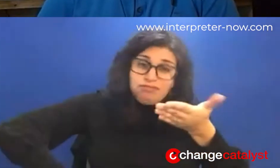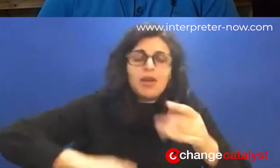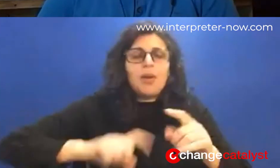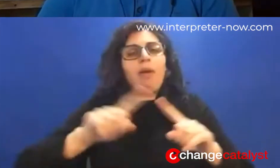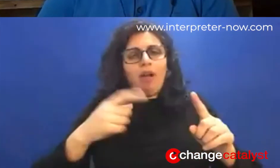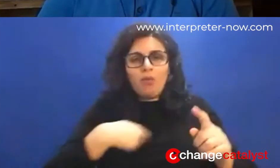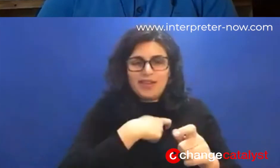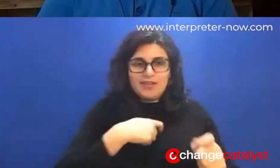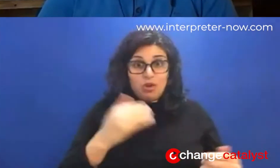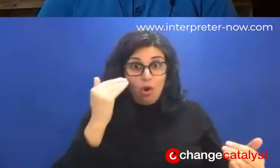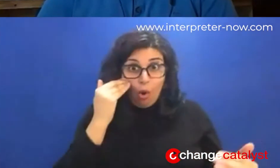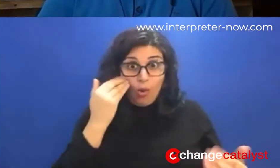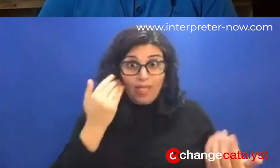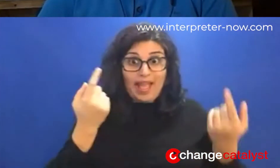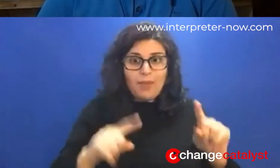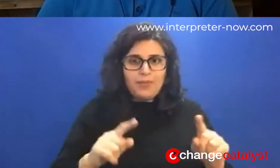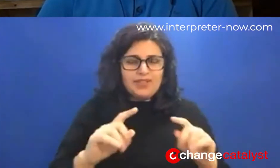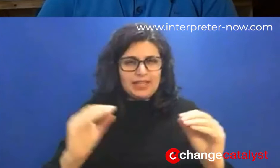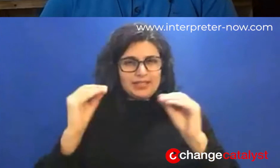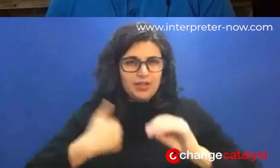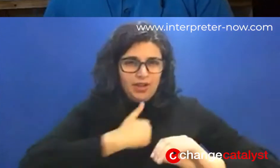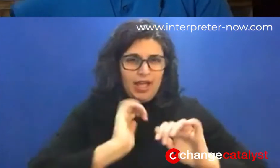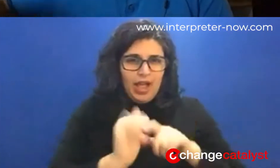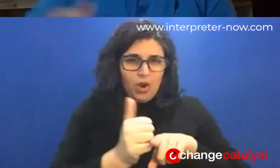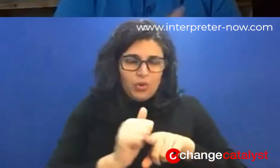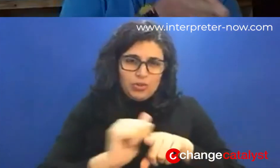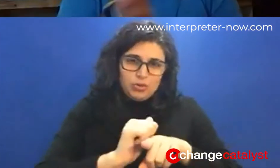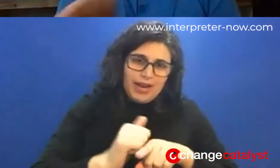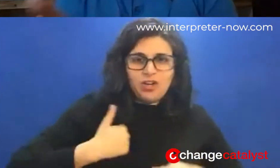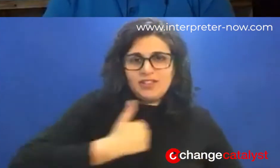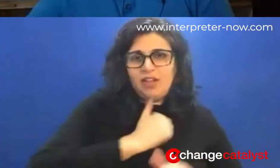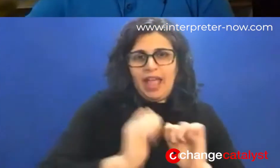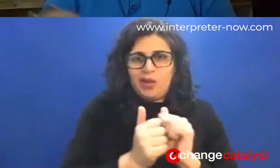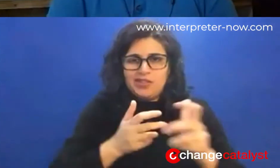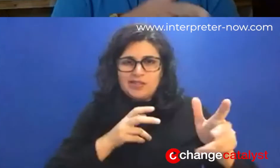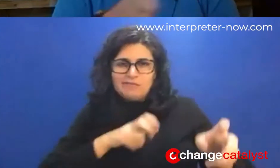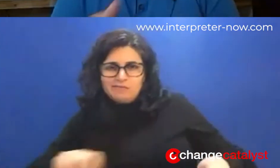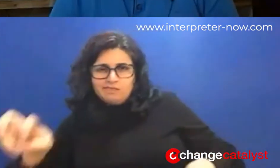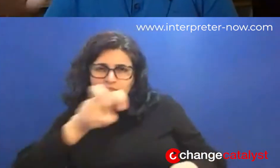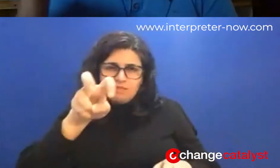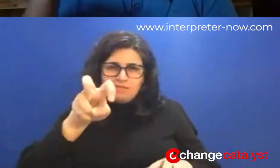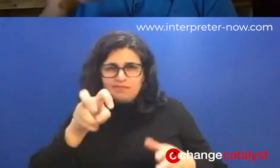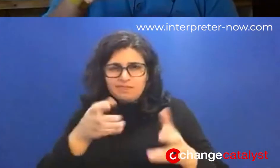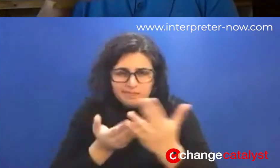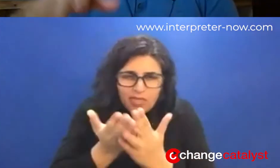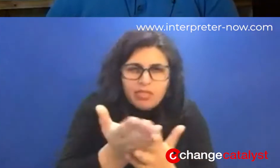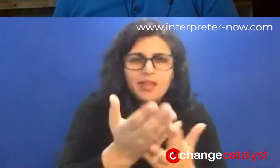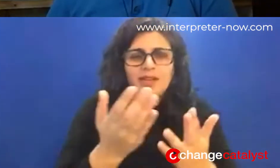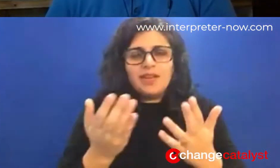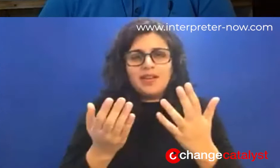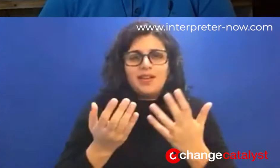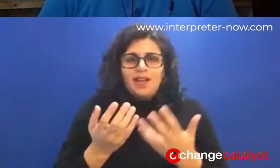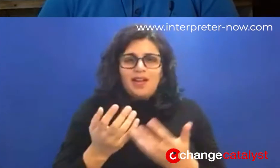that they exist and train ourselves on how to navigate in this environment and float on the wind, if you